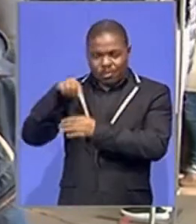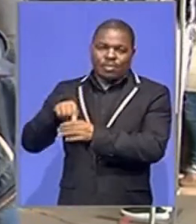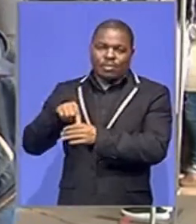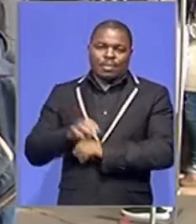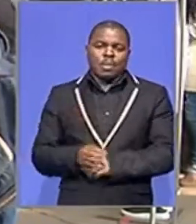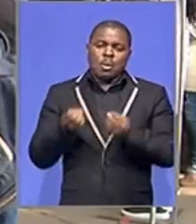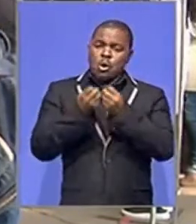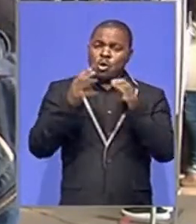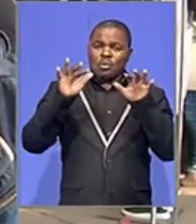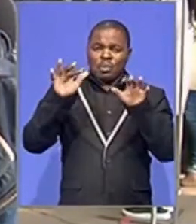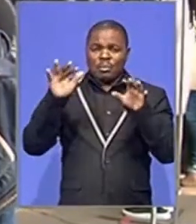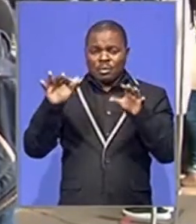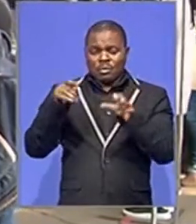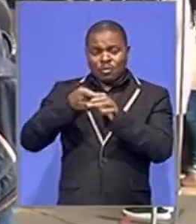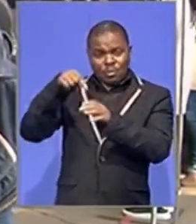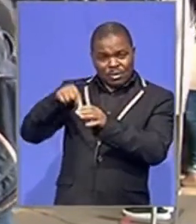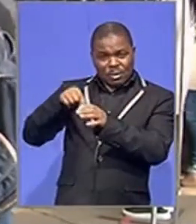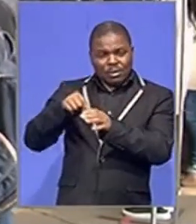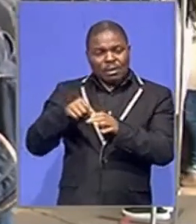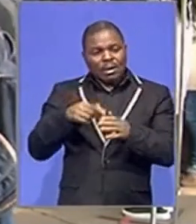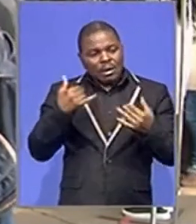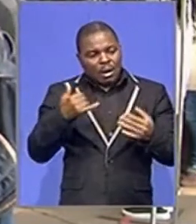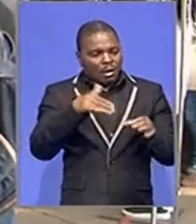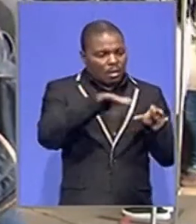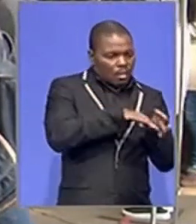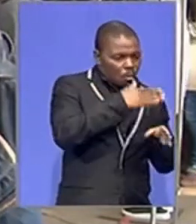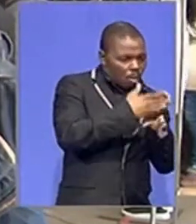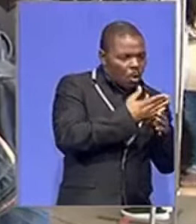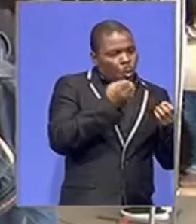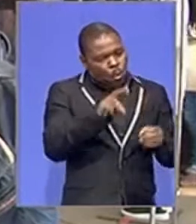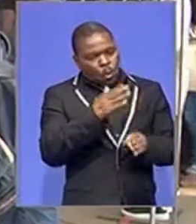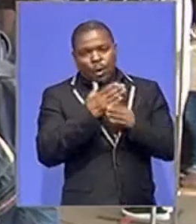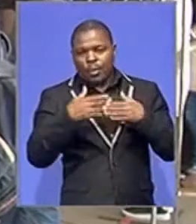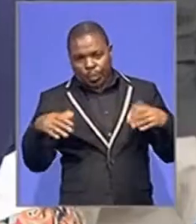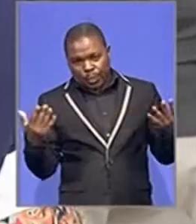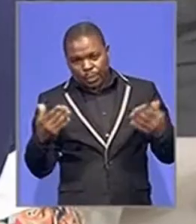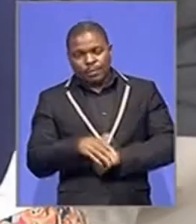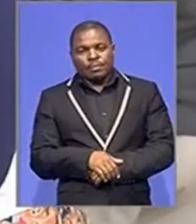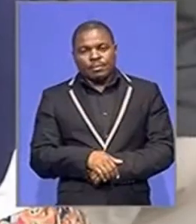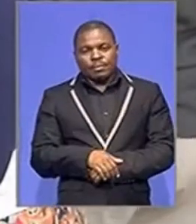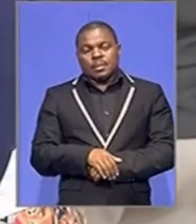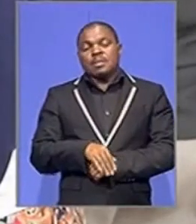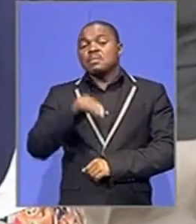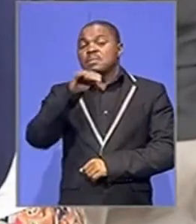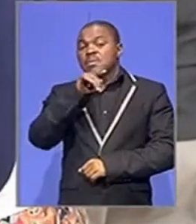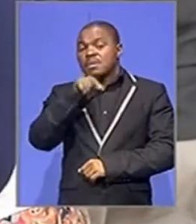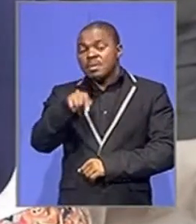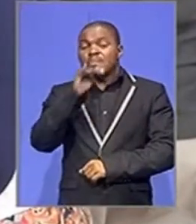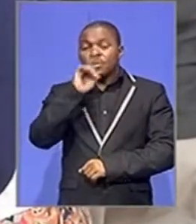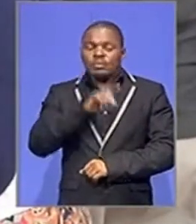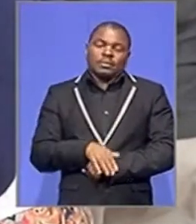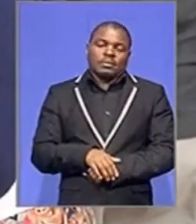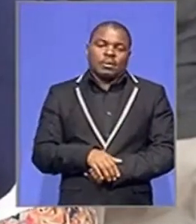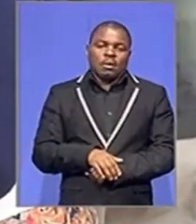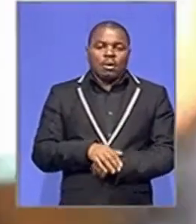we are seeing a lot more people coming out of that to be either employed or unemployed. And this is because